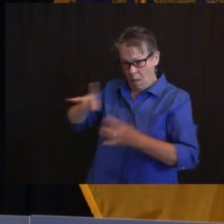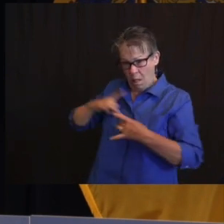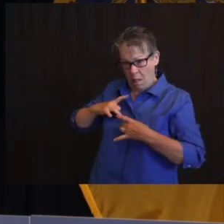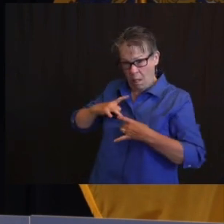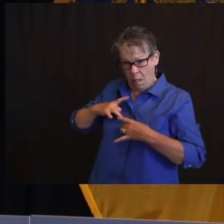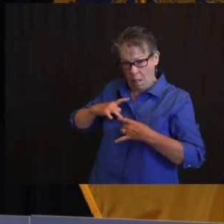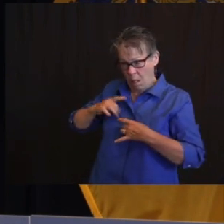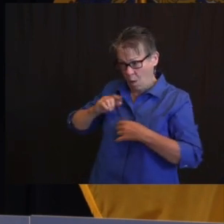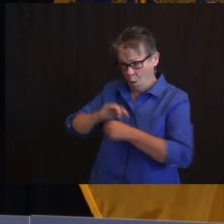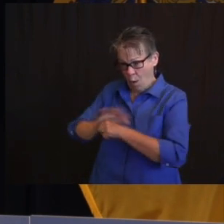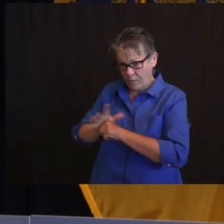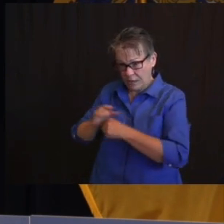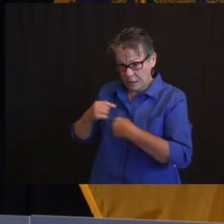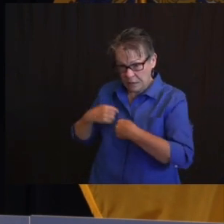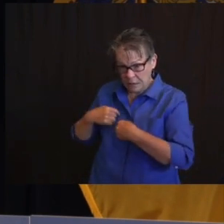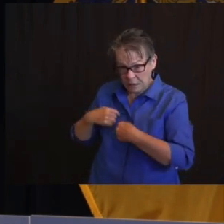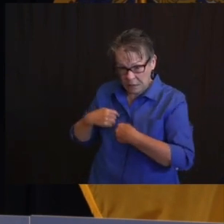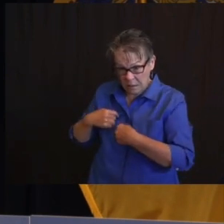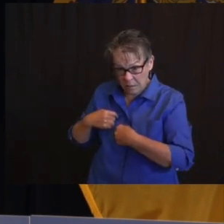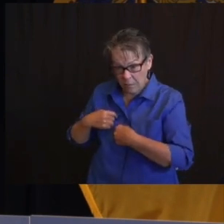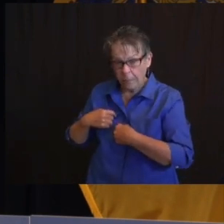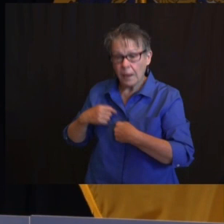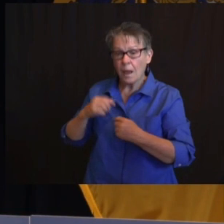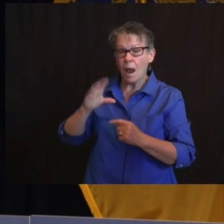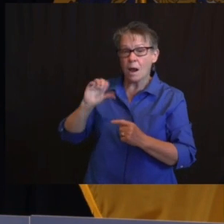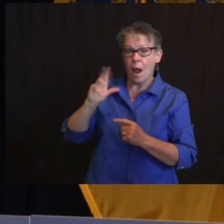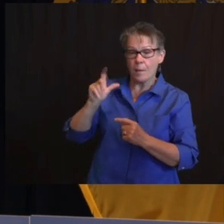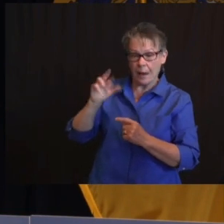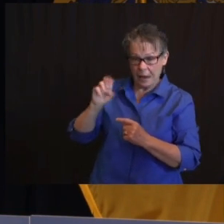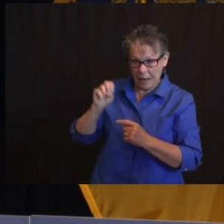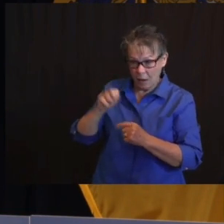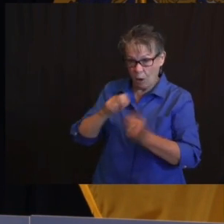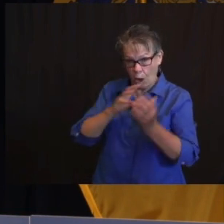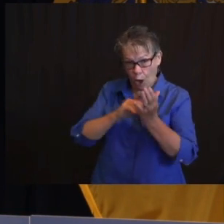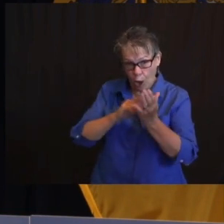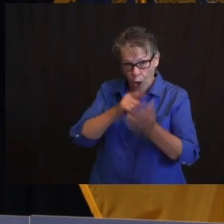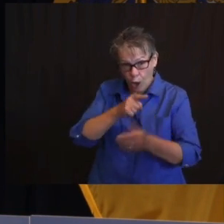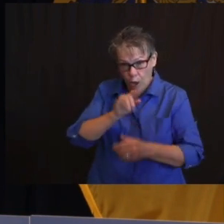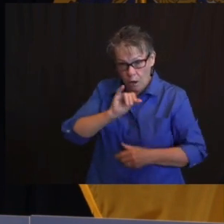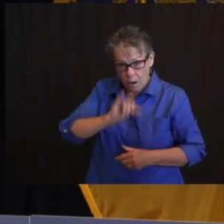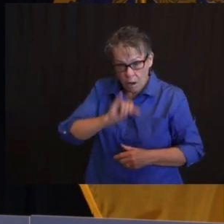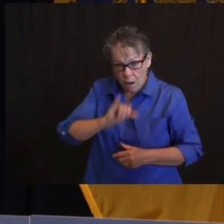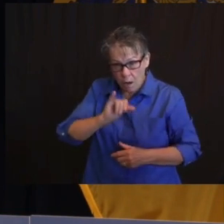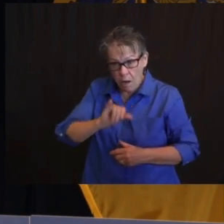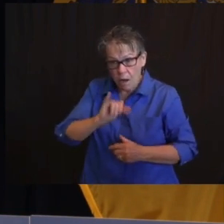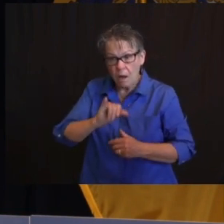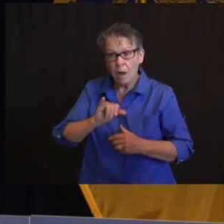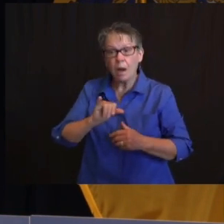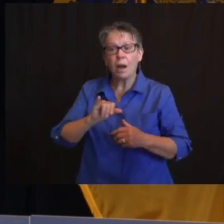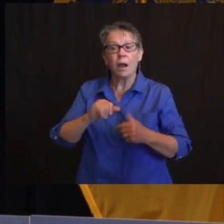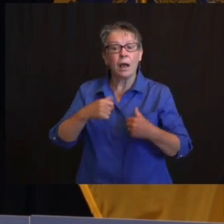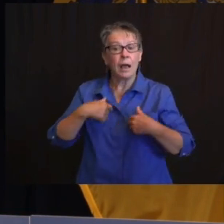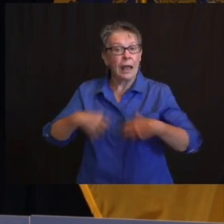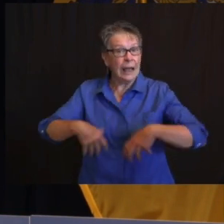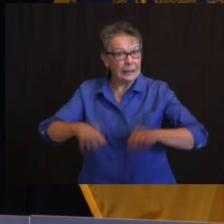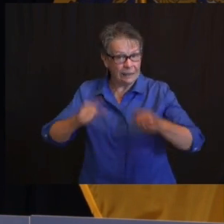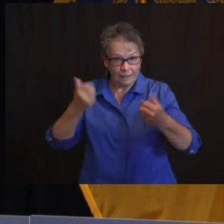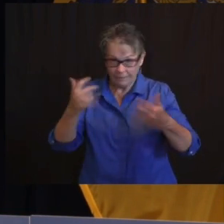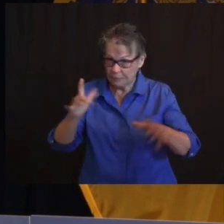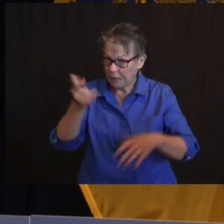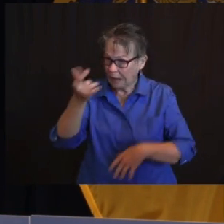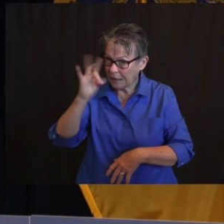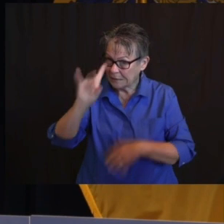Community Contact Tracing Corps, taking the Rutgers School of Public Health's 18-hour training. Being a